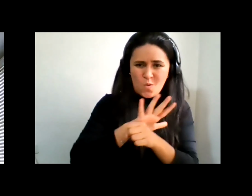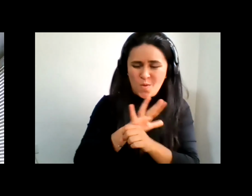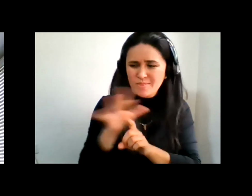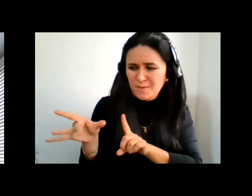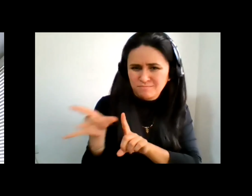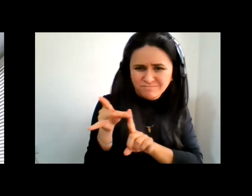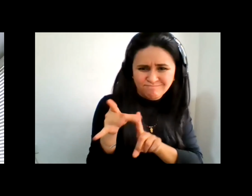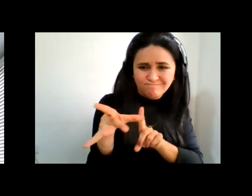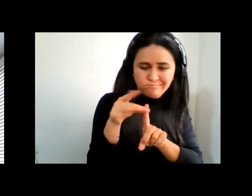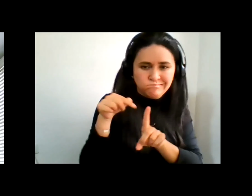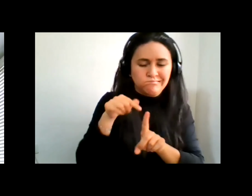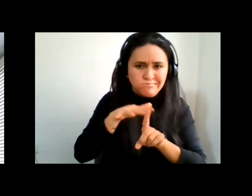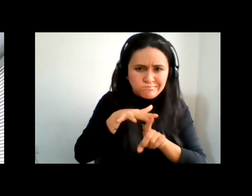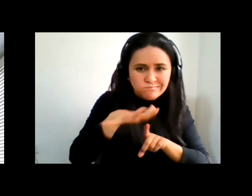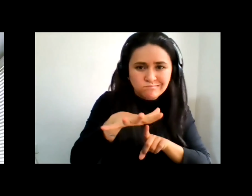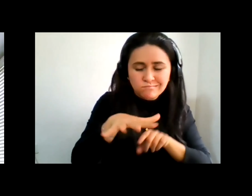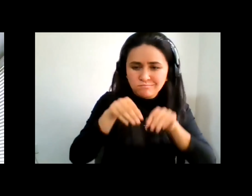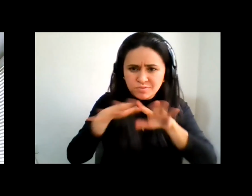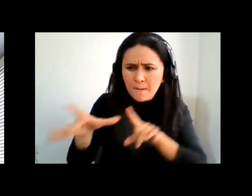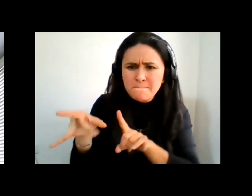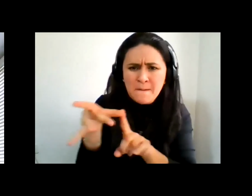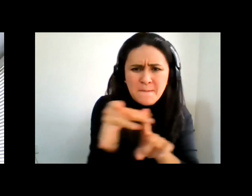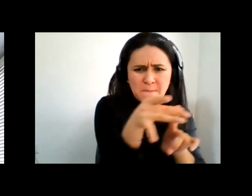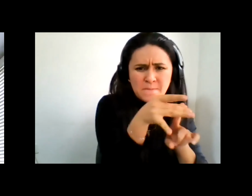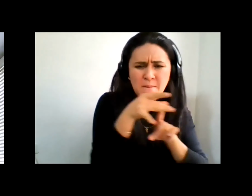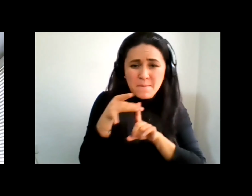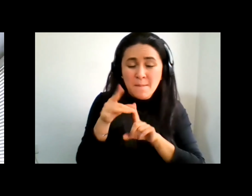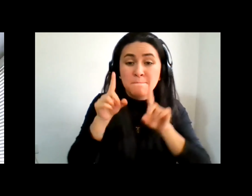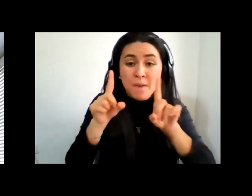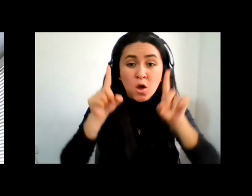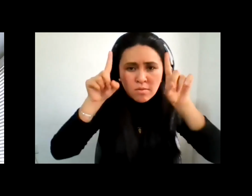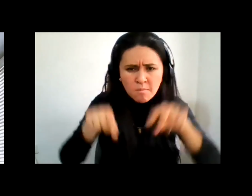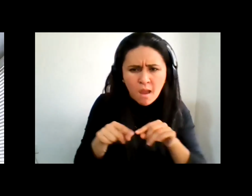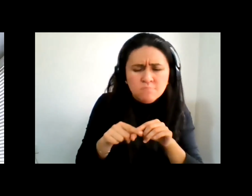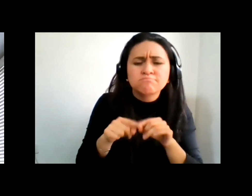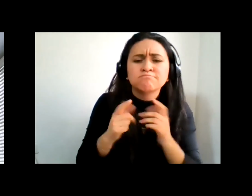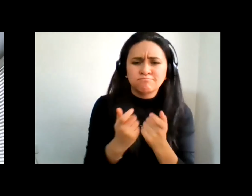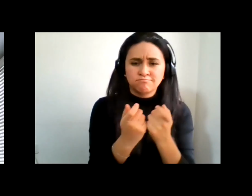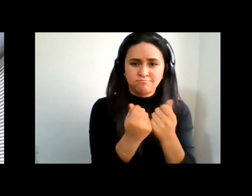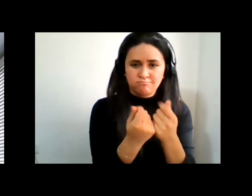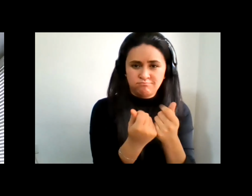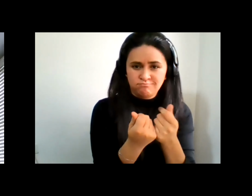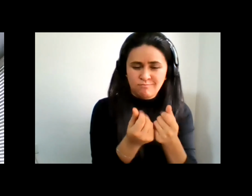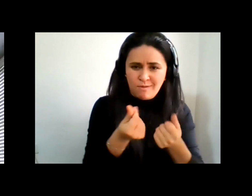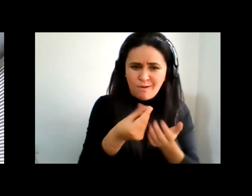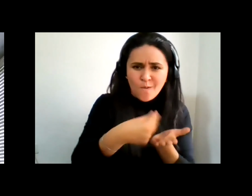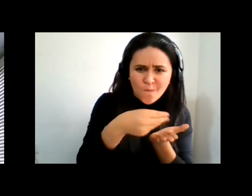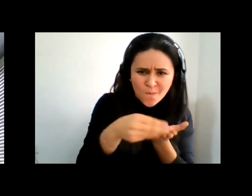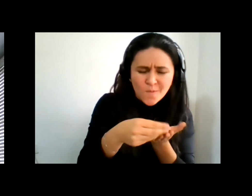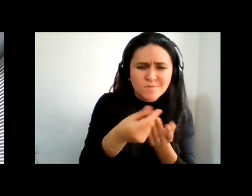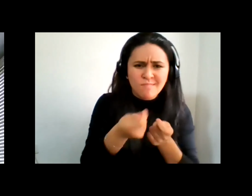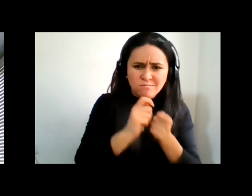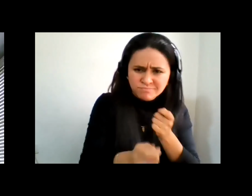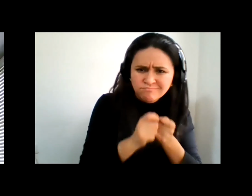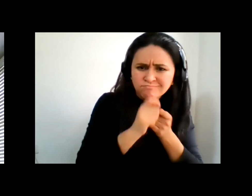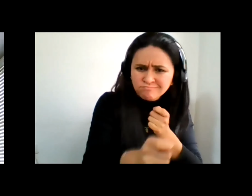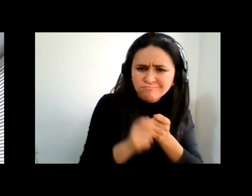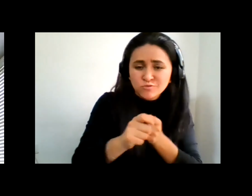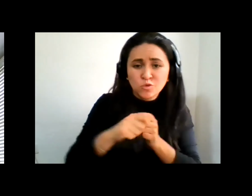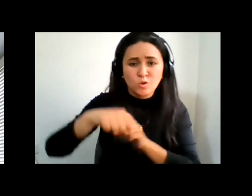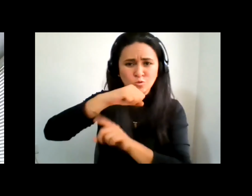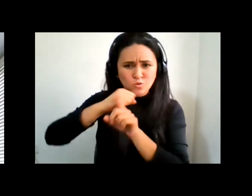its consequences in health and epidemiology, as well as economics and social. Today, more